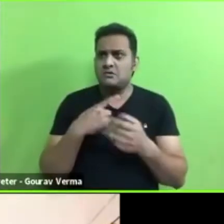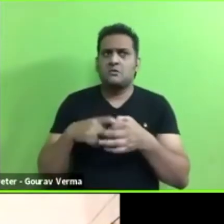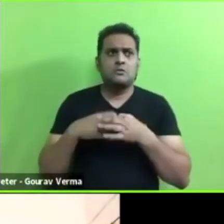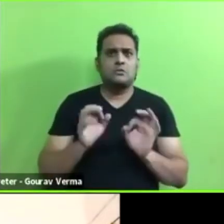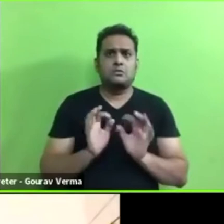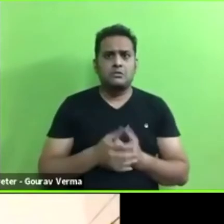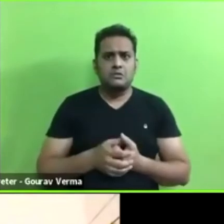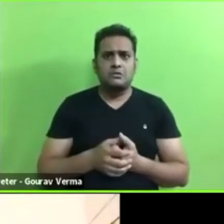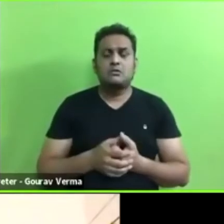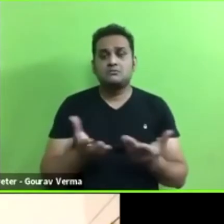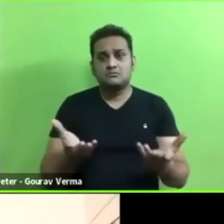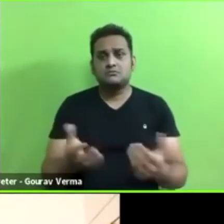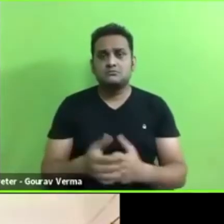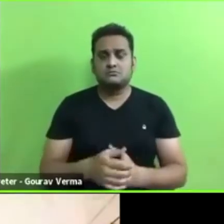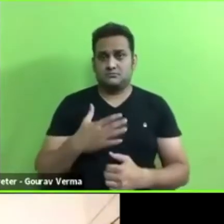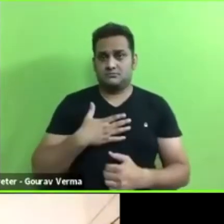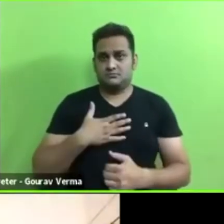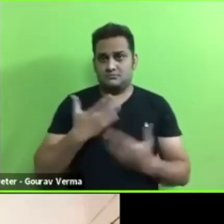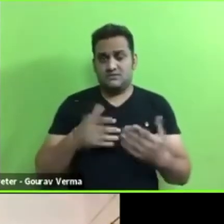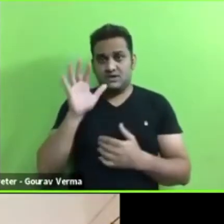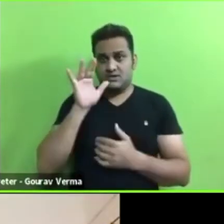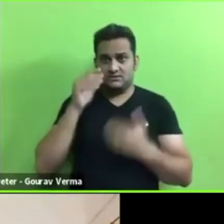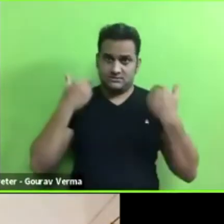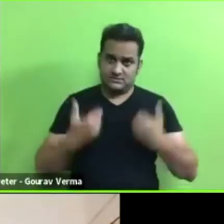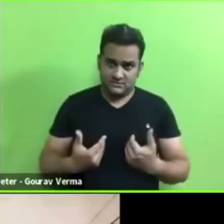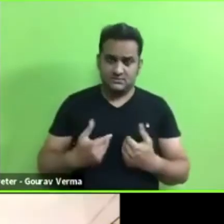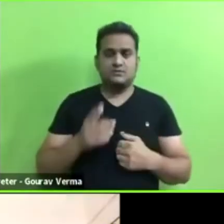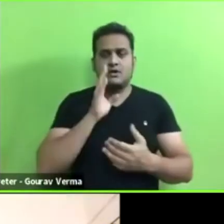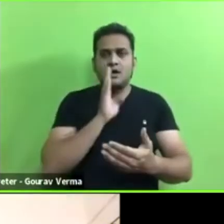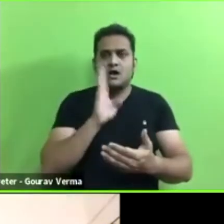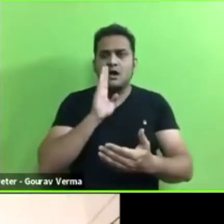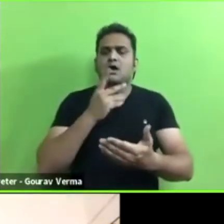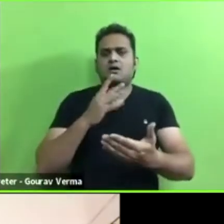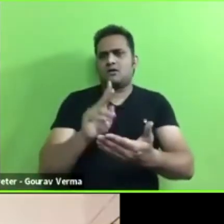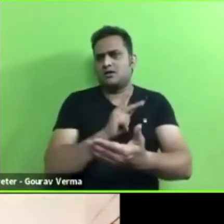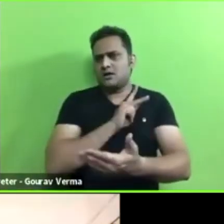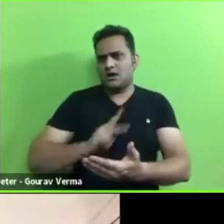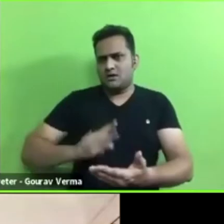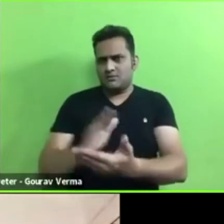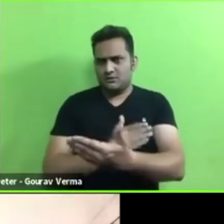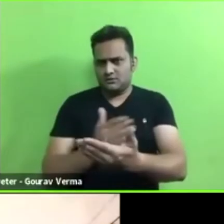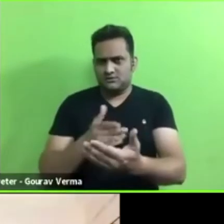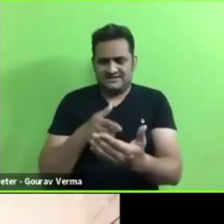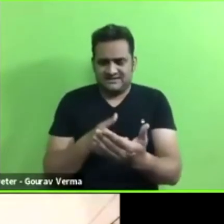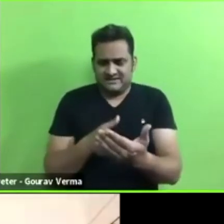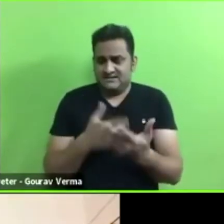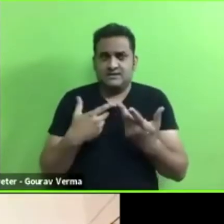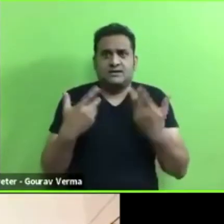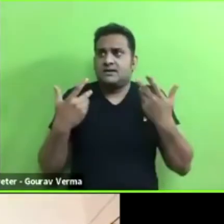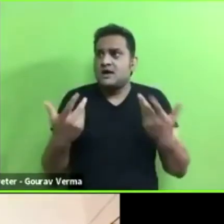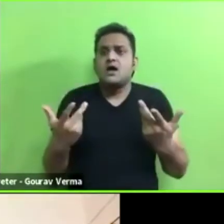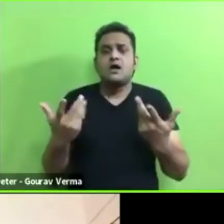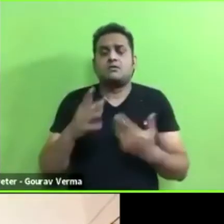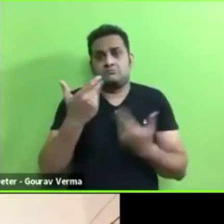okay? So, me as Krishna singing Carnatic music, where is that space? So am I